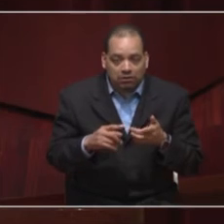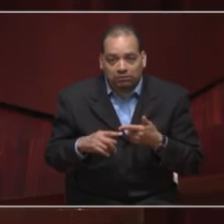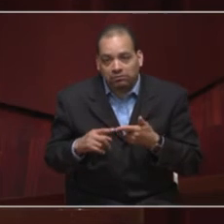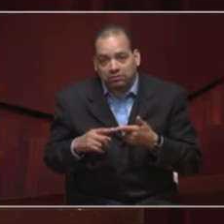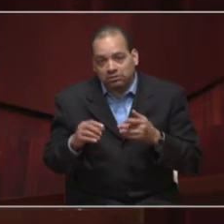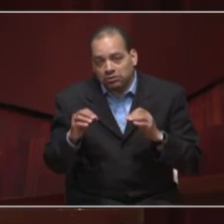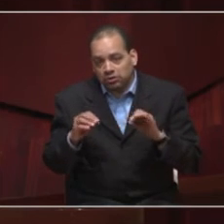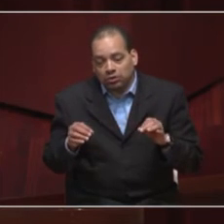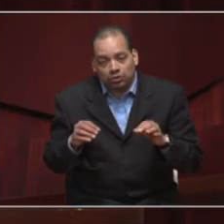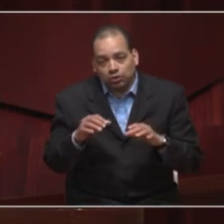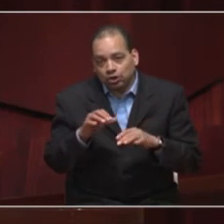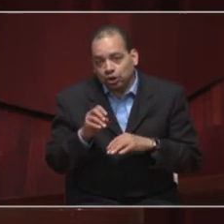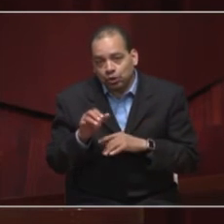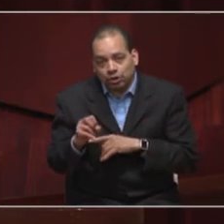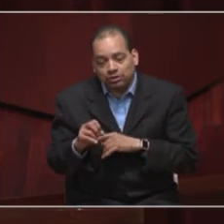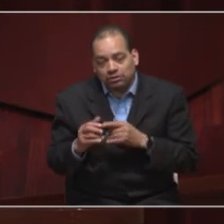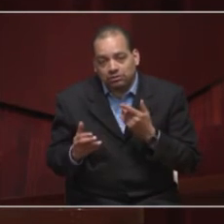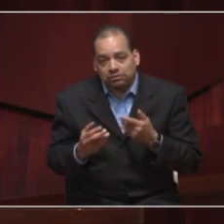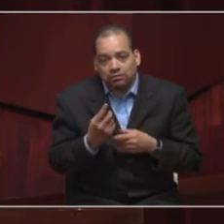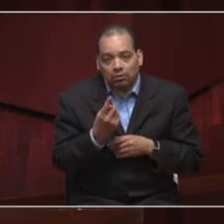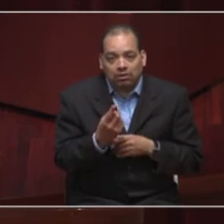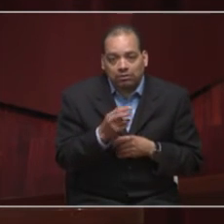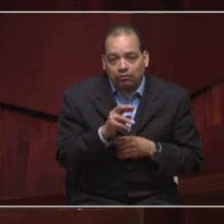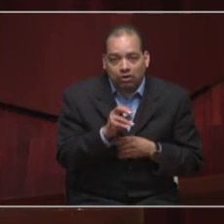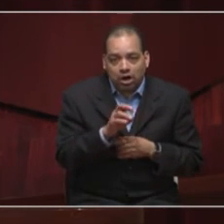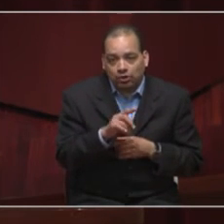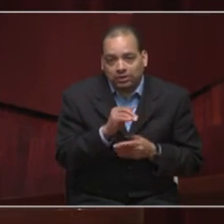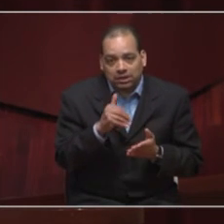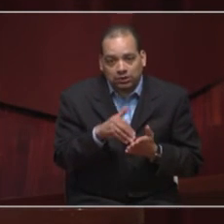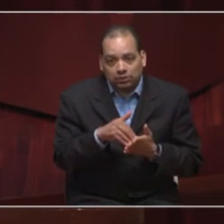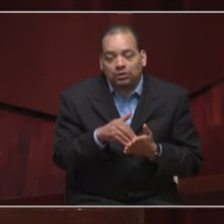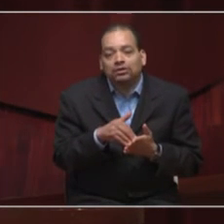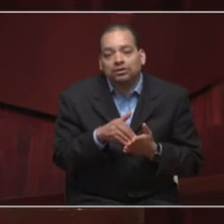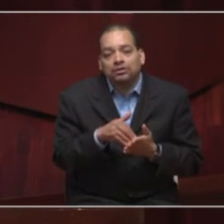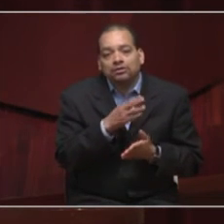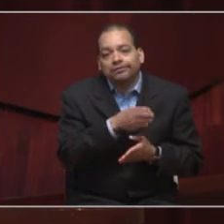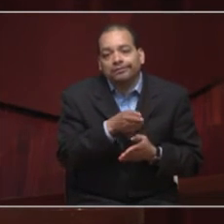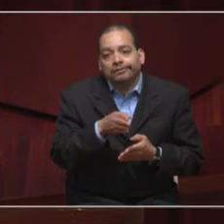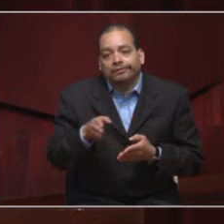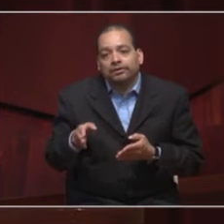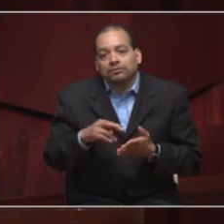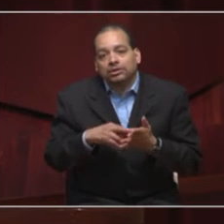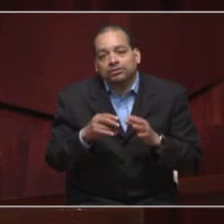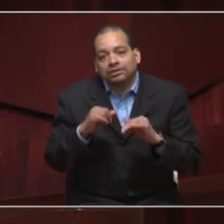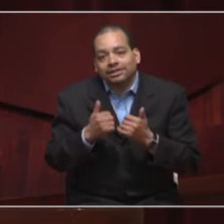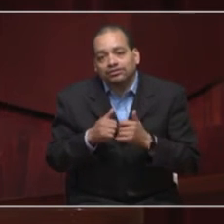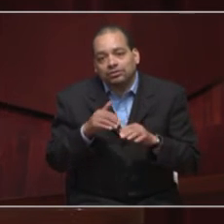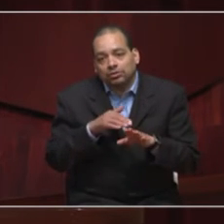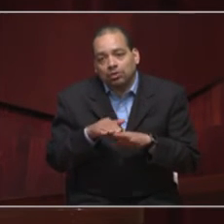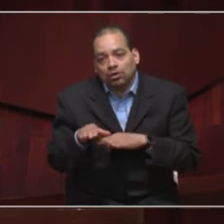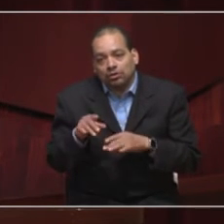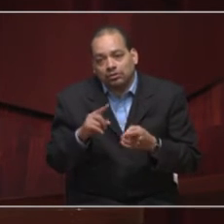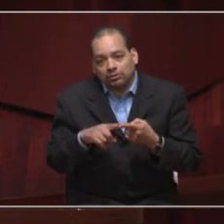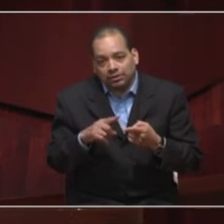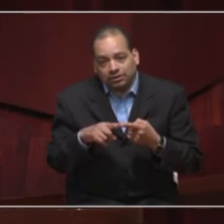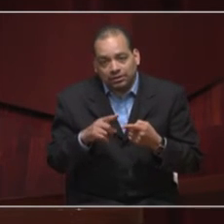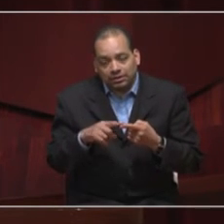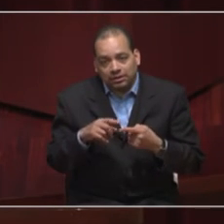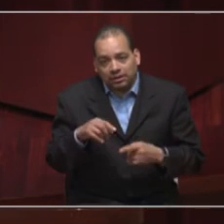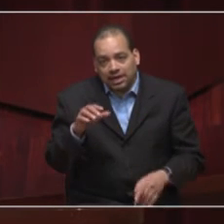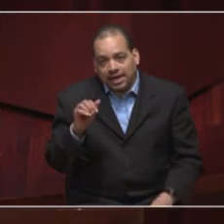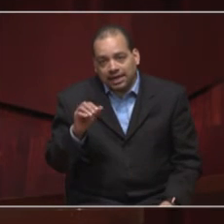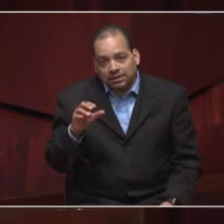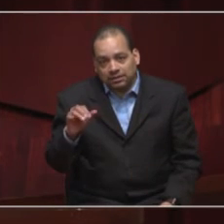security classification and level because it wasn't a requirement. So when your agency deployed with access controls